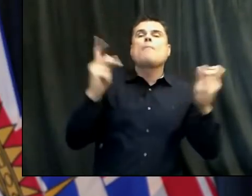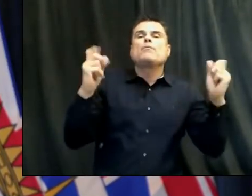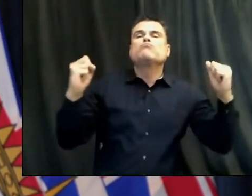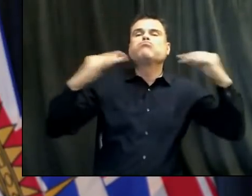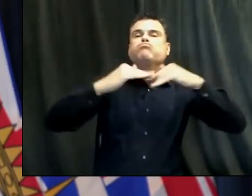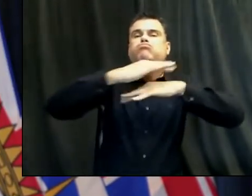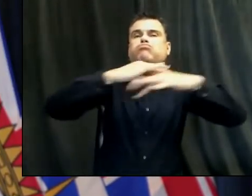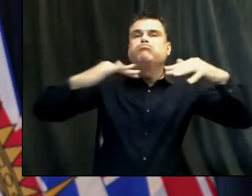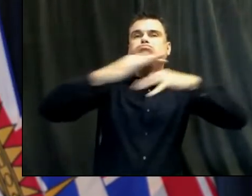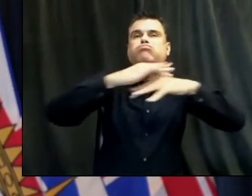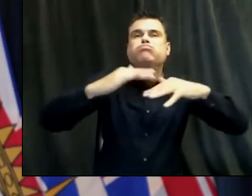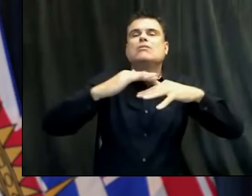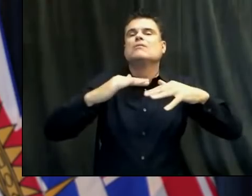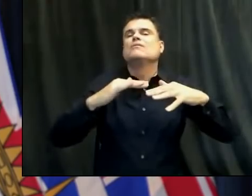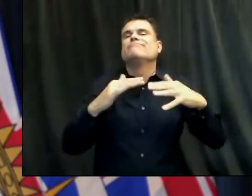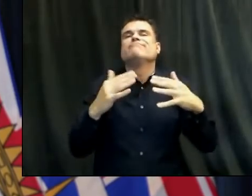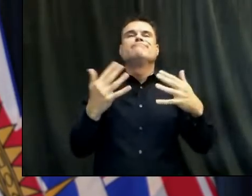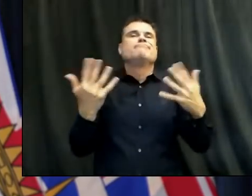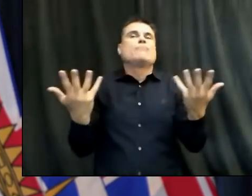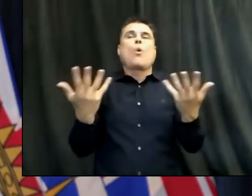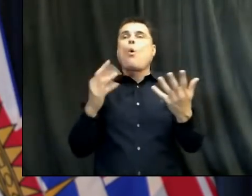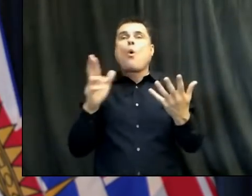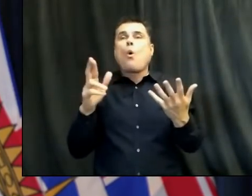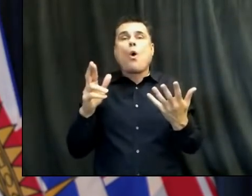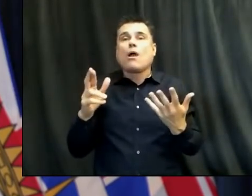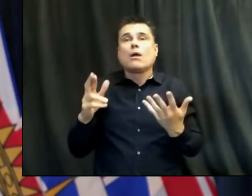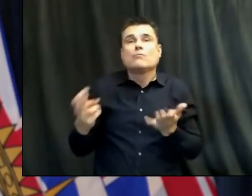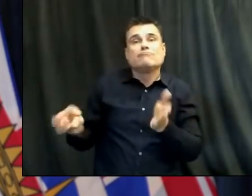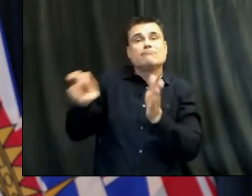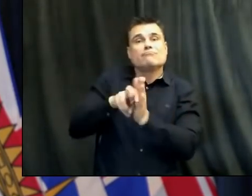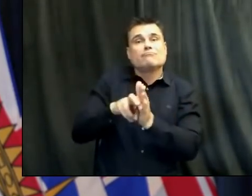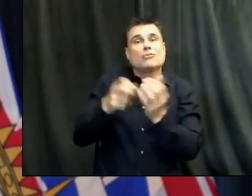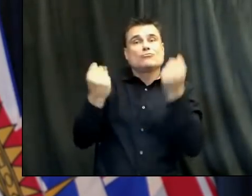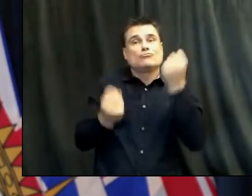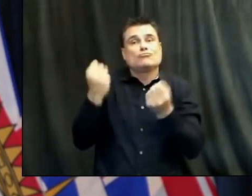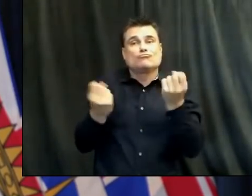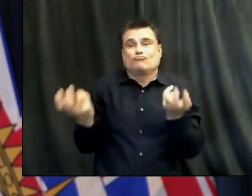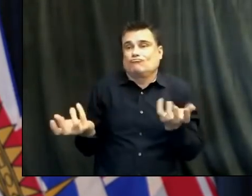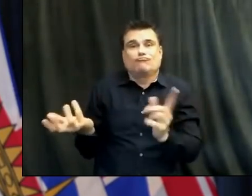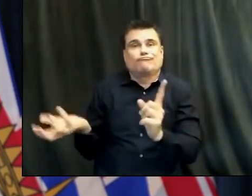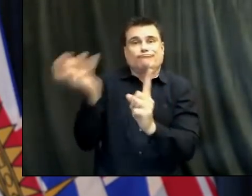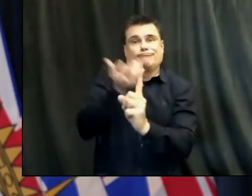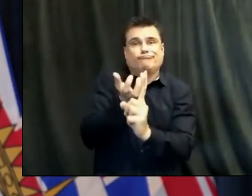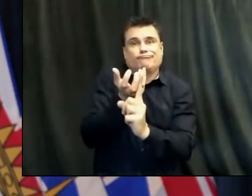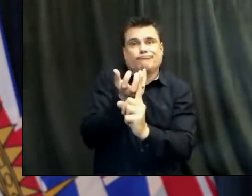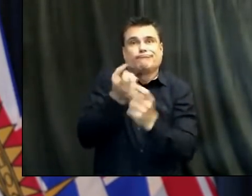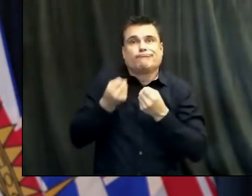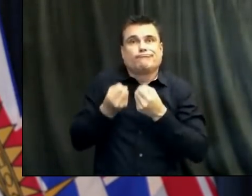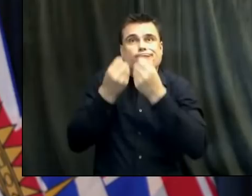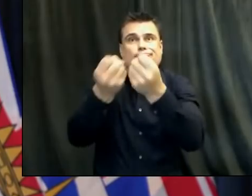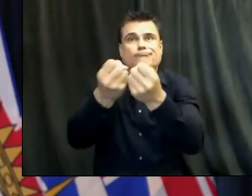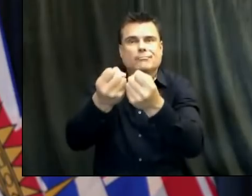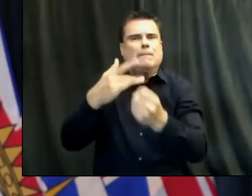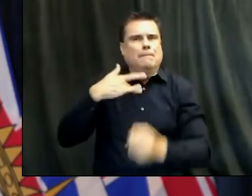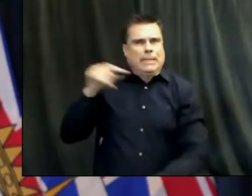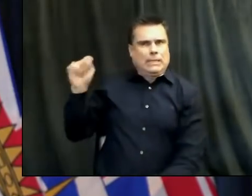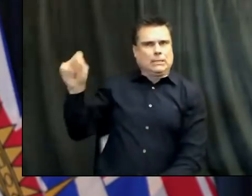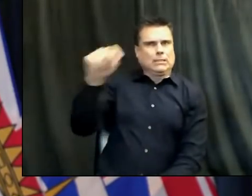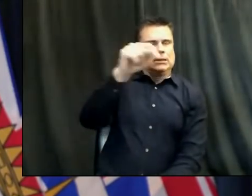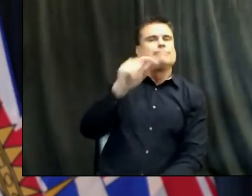see more restrictions? Yeah, so we've been working with WorkSafe with the new information that we just talked